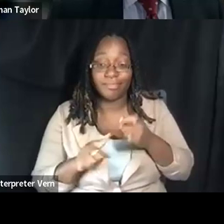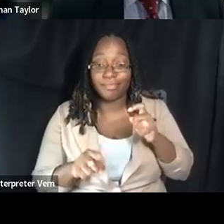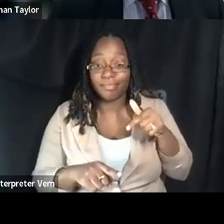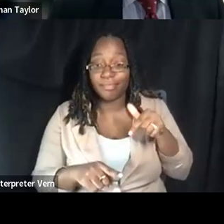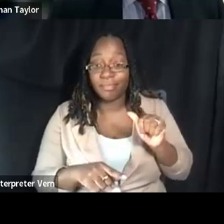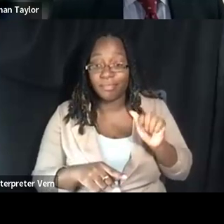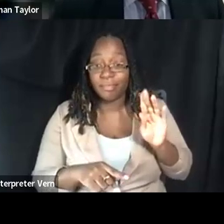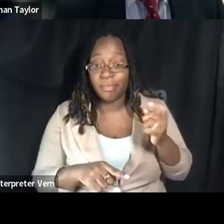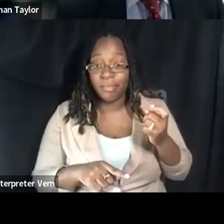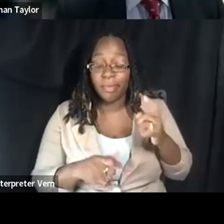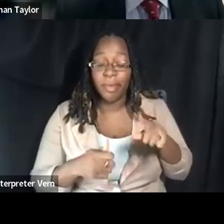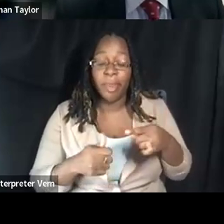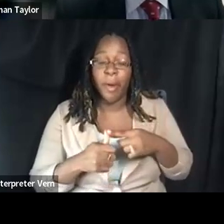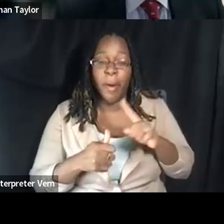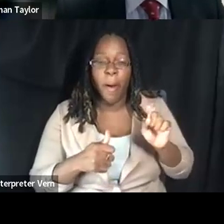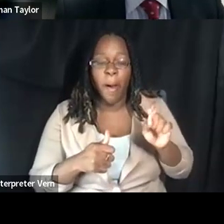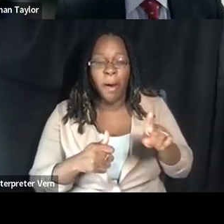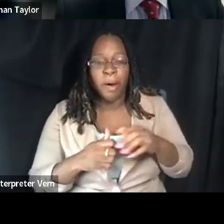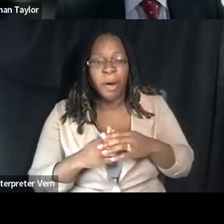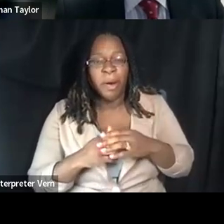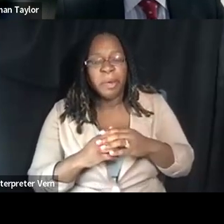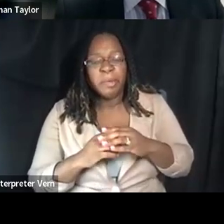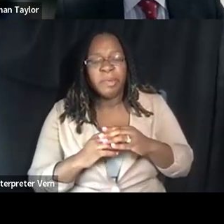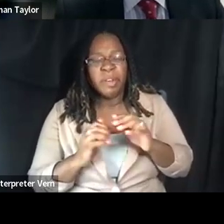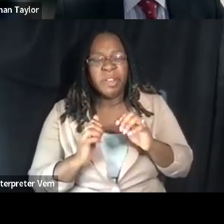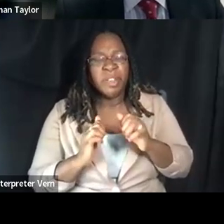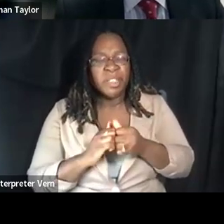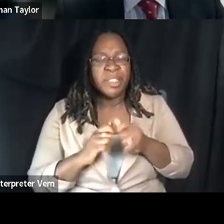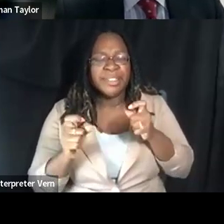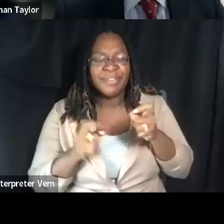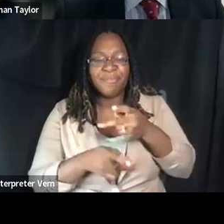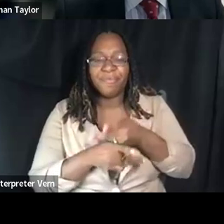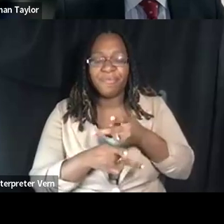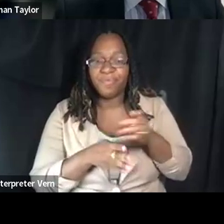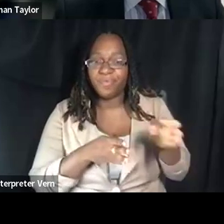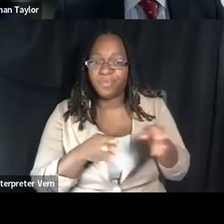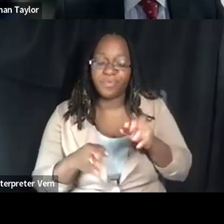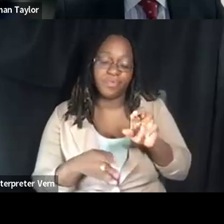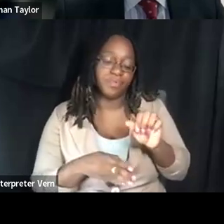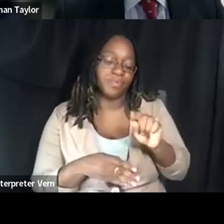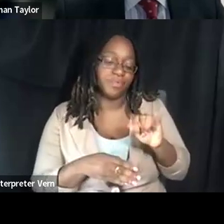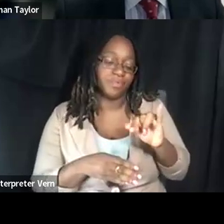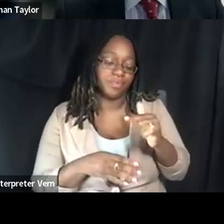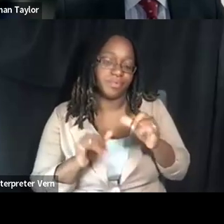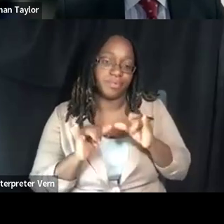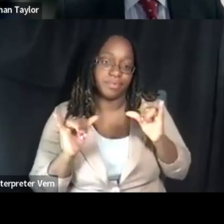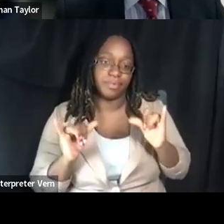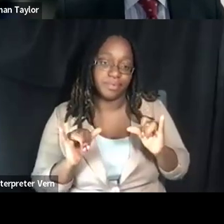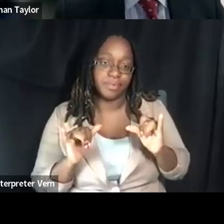So our first question is, how does the managed care plan rating system, or